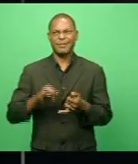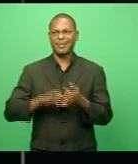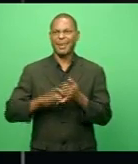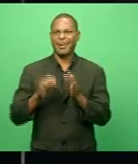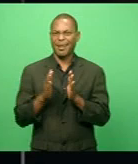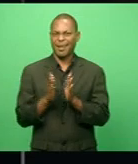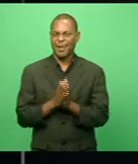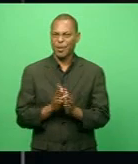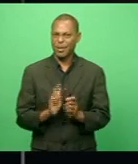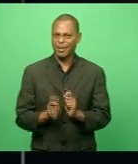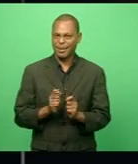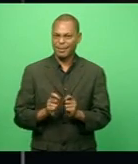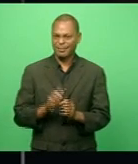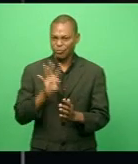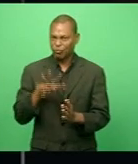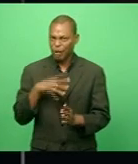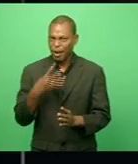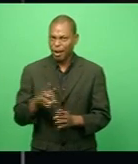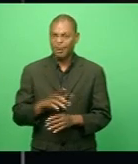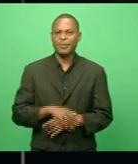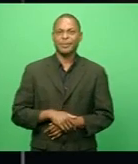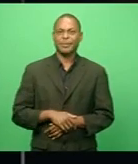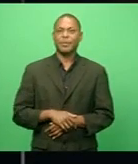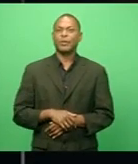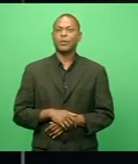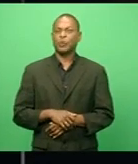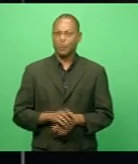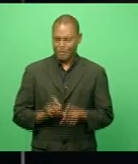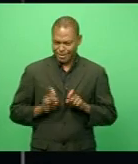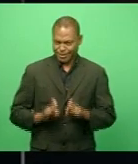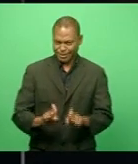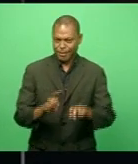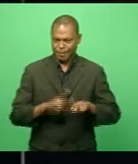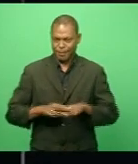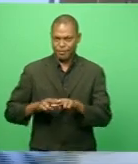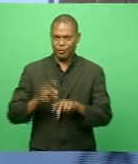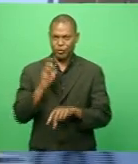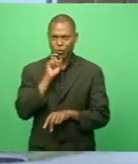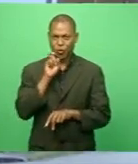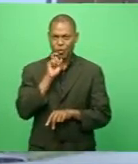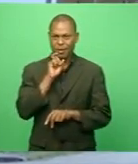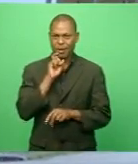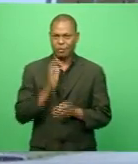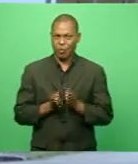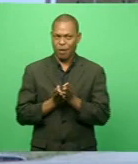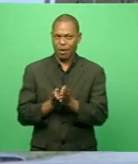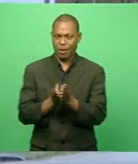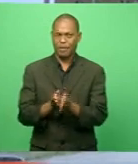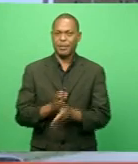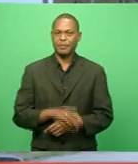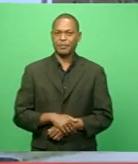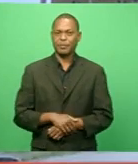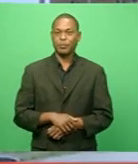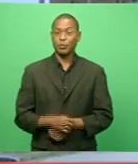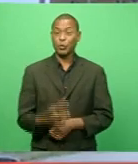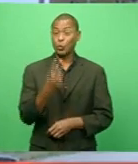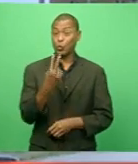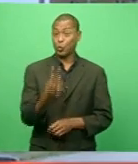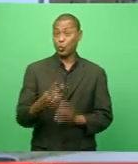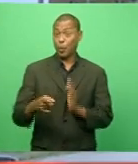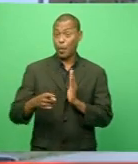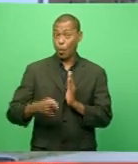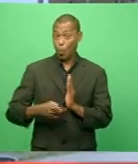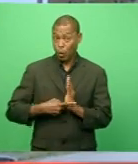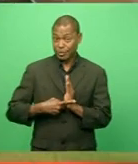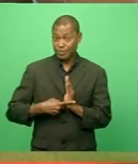Sunday. Sanya Nimboila reports the vessel remains under quarantine in Fiji waters. While 2 positive cases remain